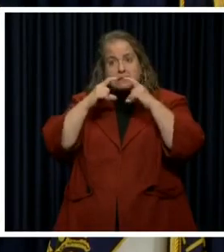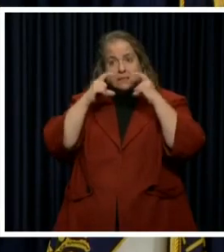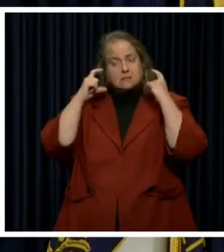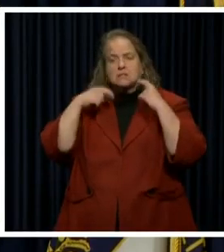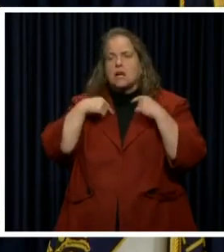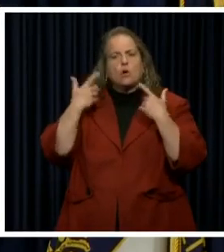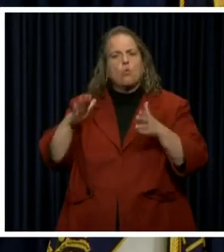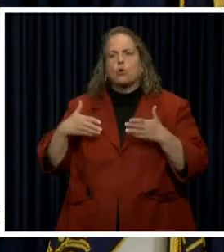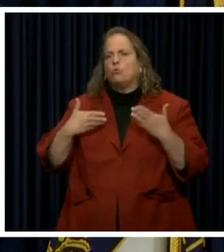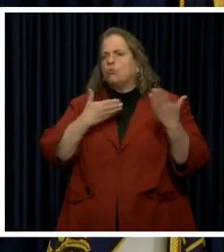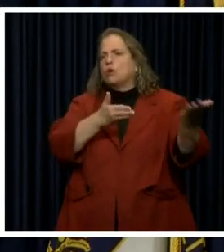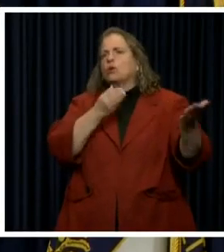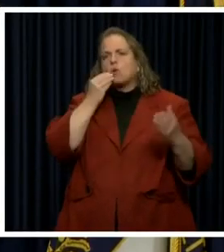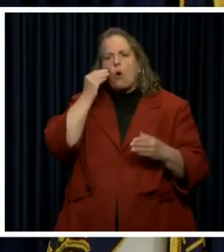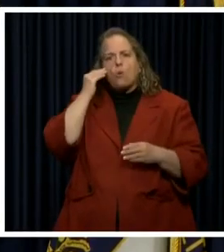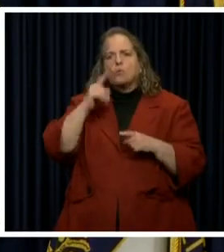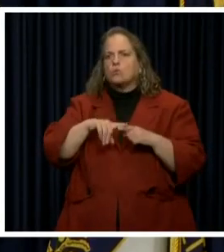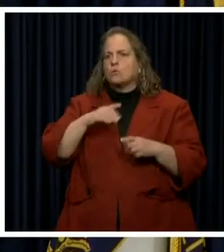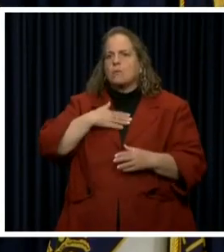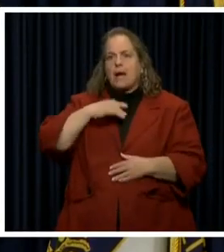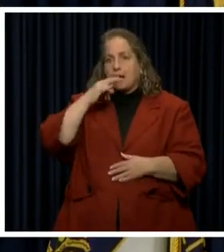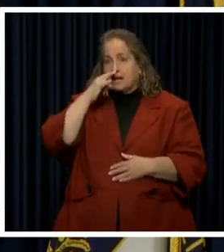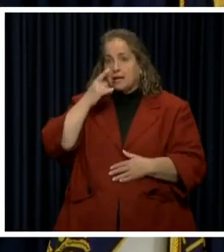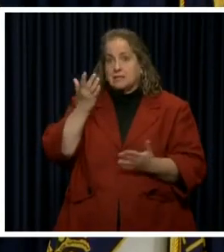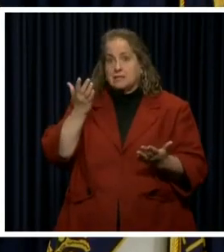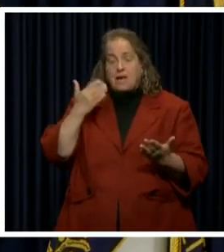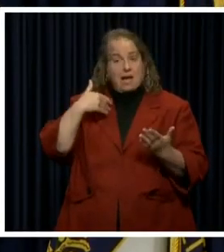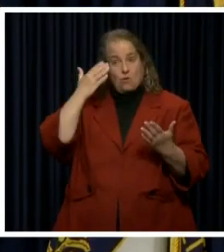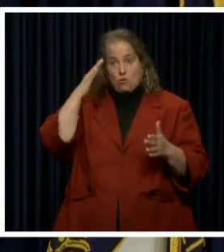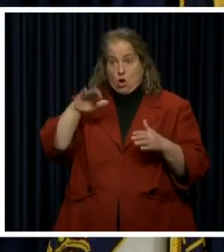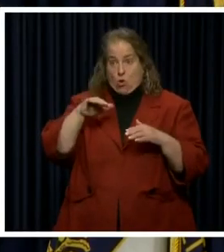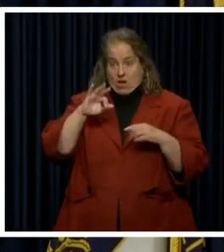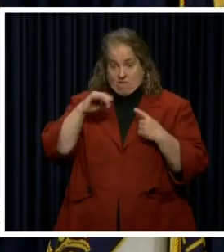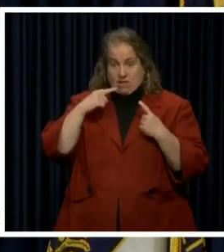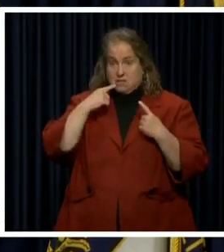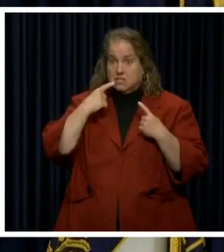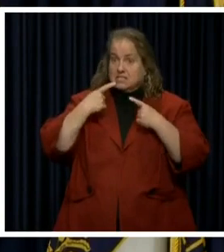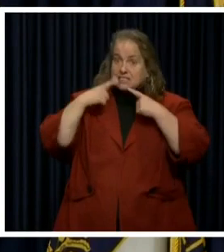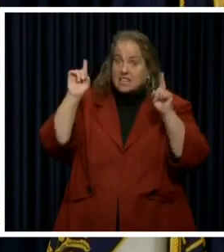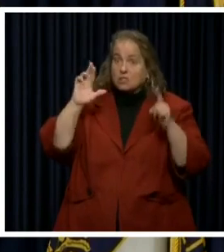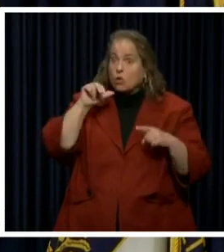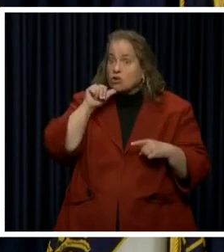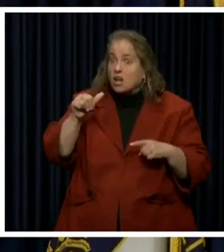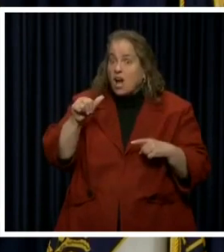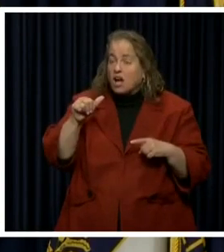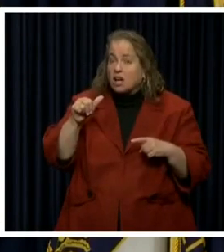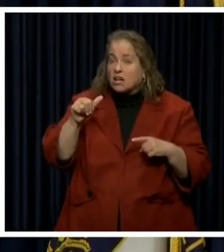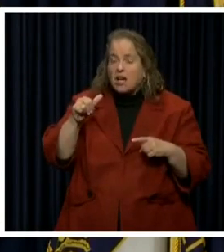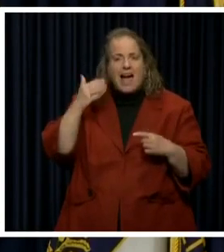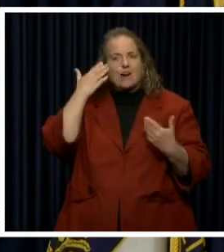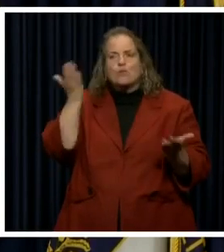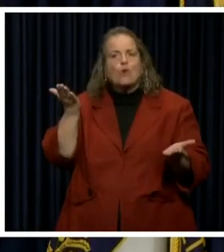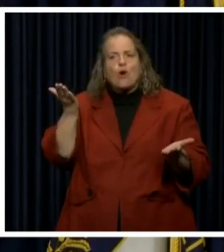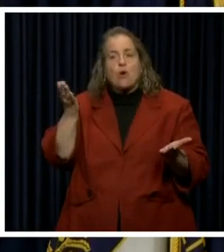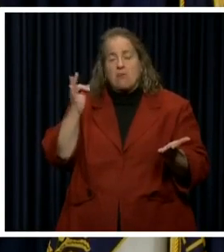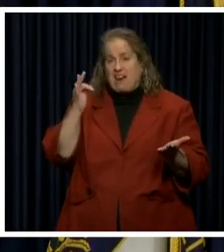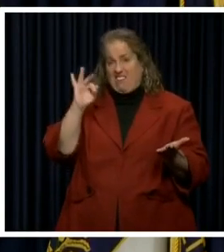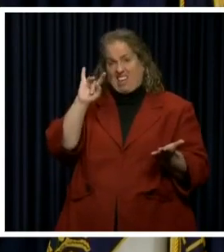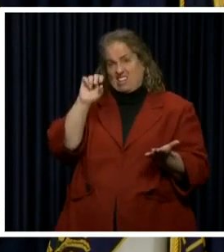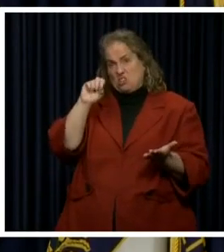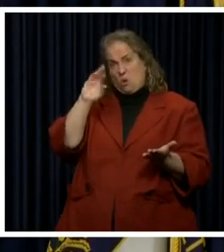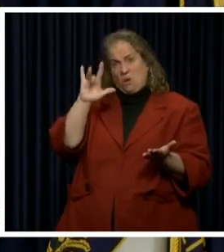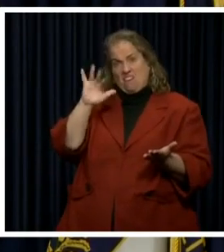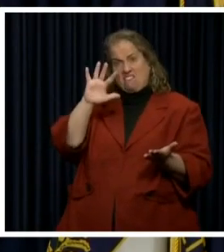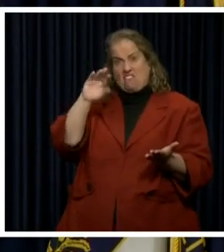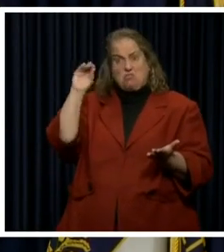home to my kids. And I don't know how effective it is at that, but if it is even 5% effective, it's worth it to